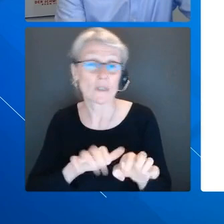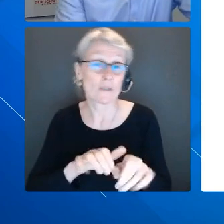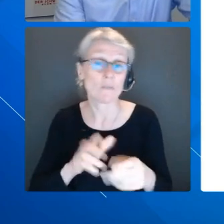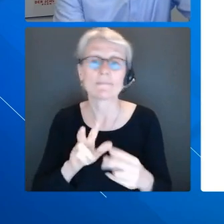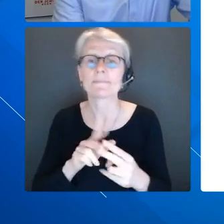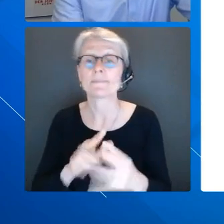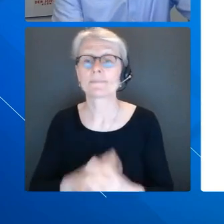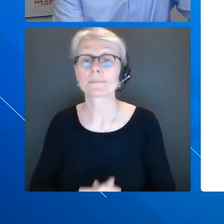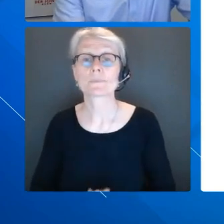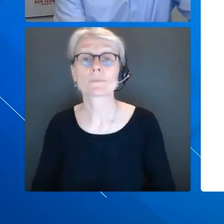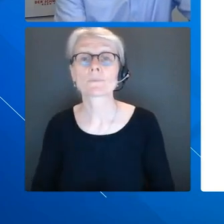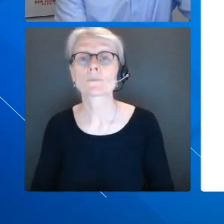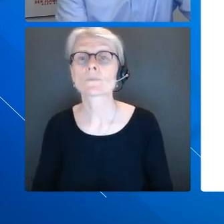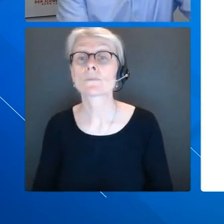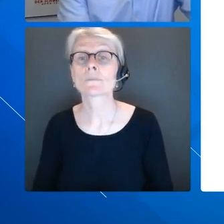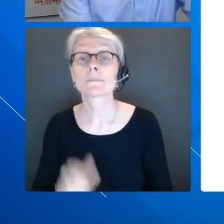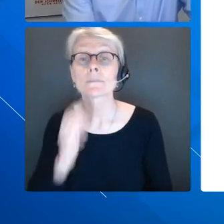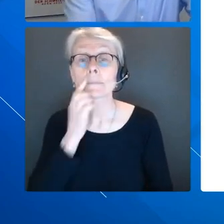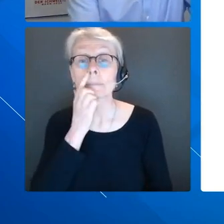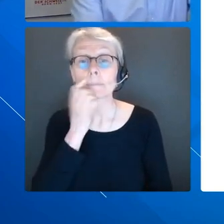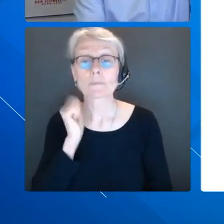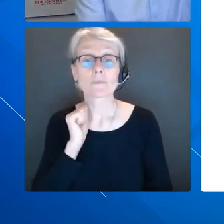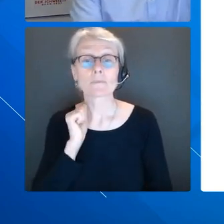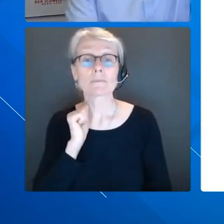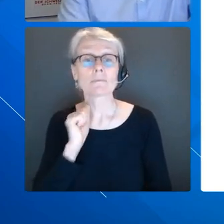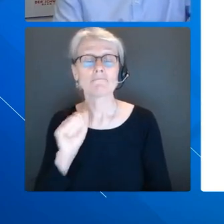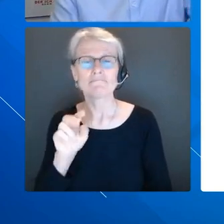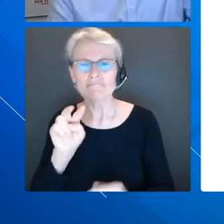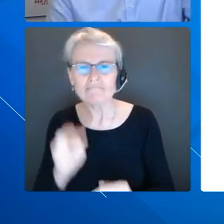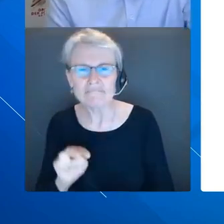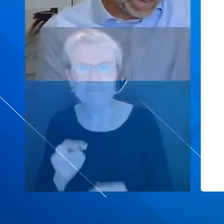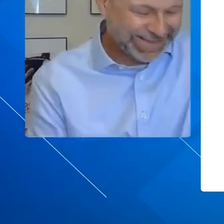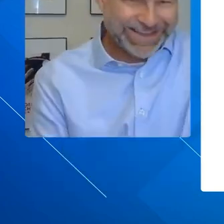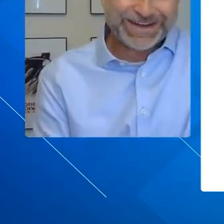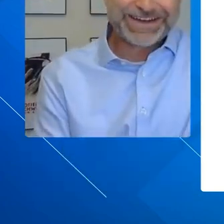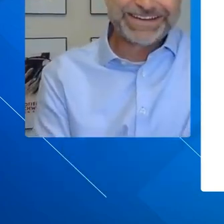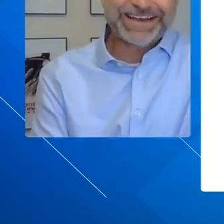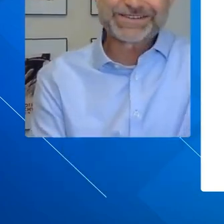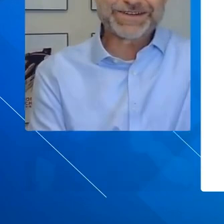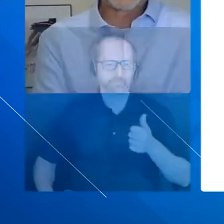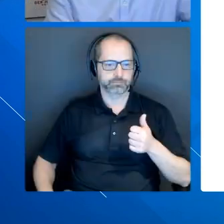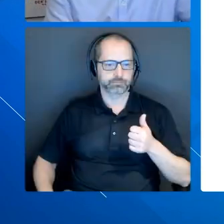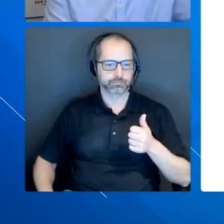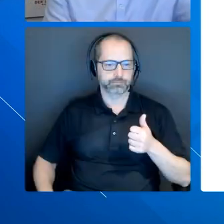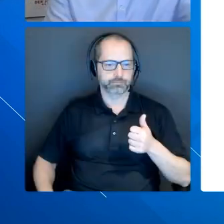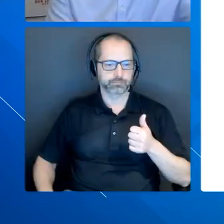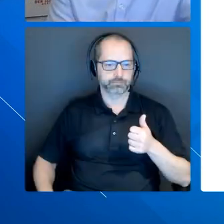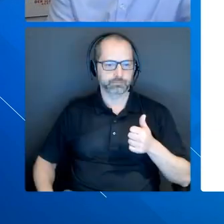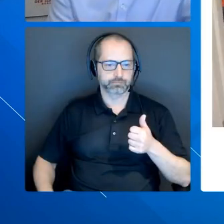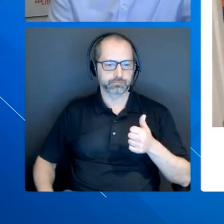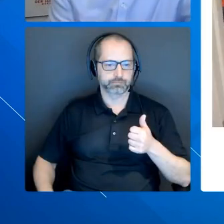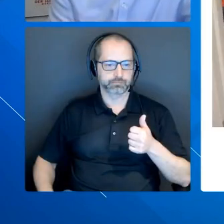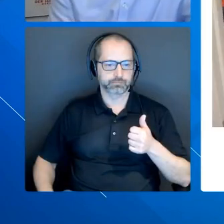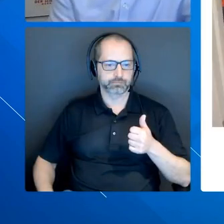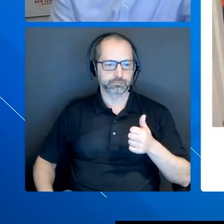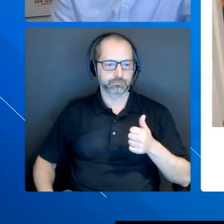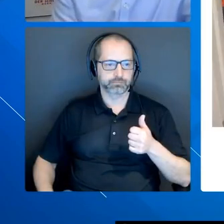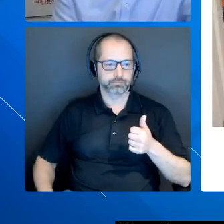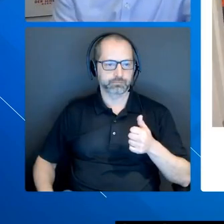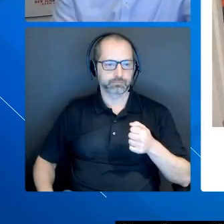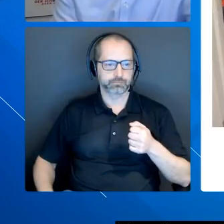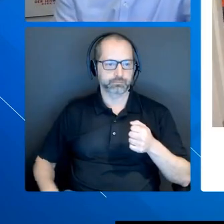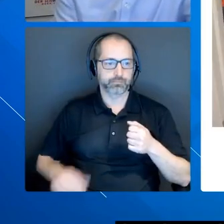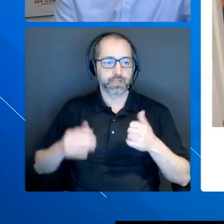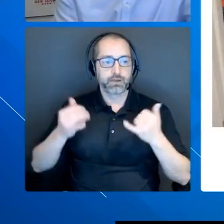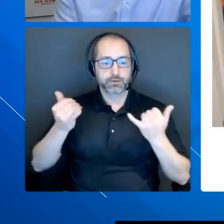Oh, I just said what I wrote there on the bottom. Sorry. I should look at my notes. Here's a nice crowded hallway.